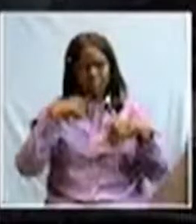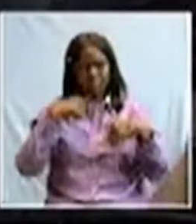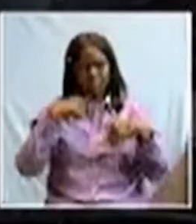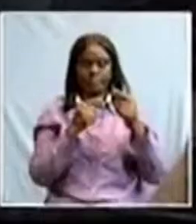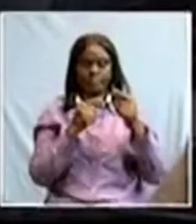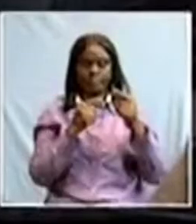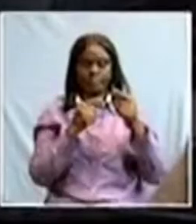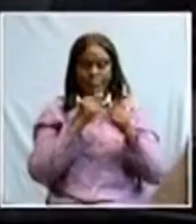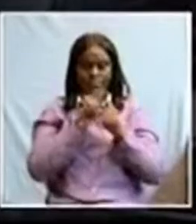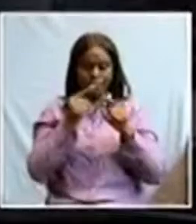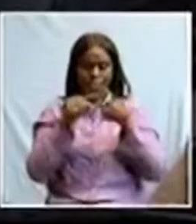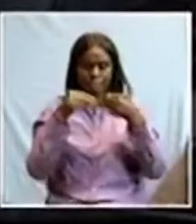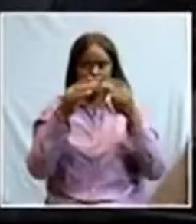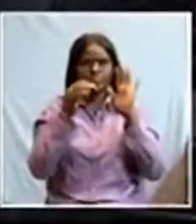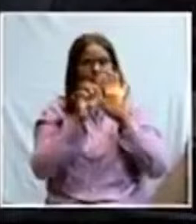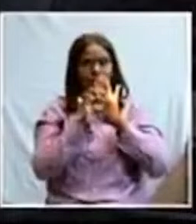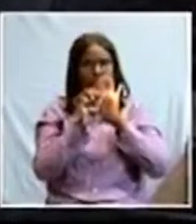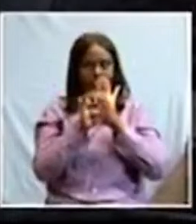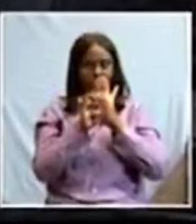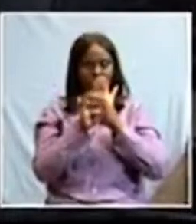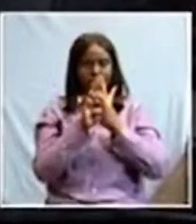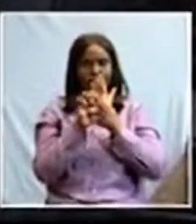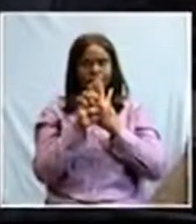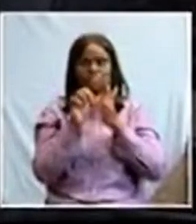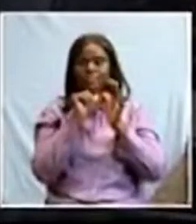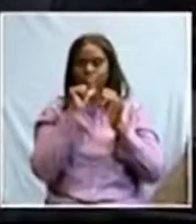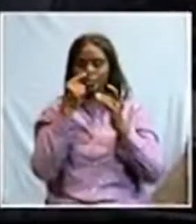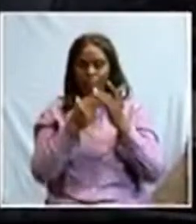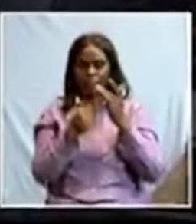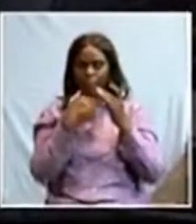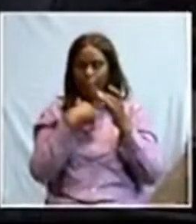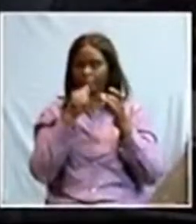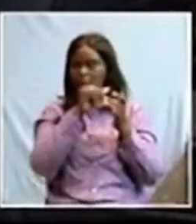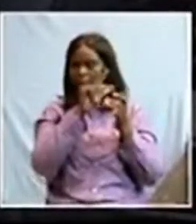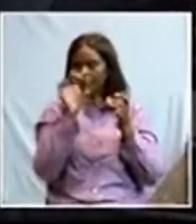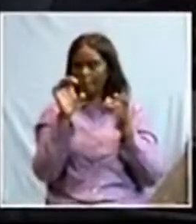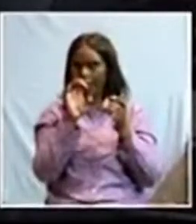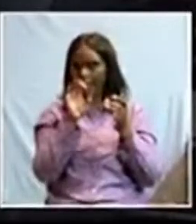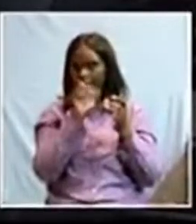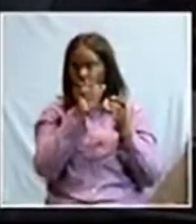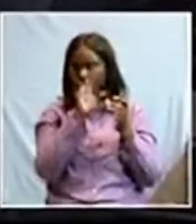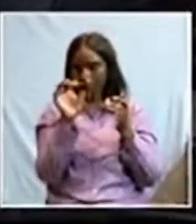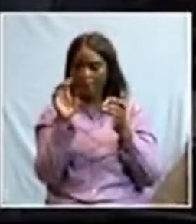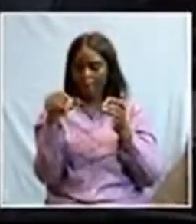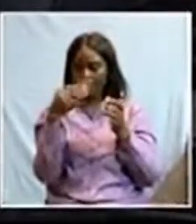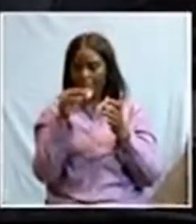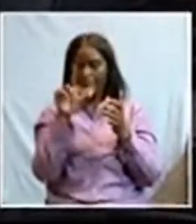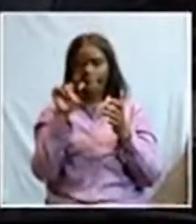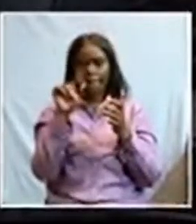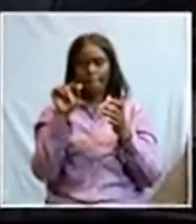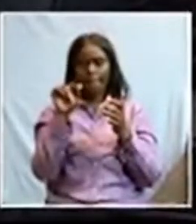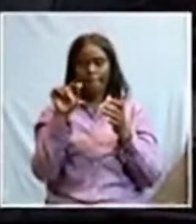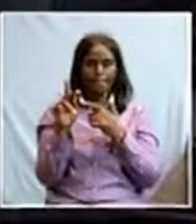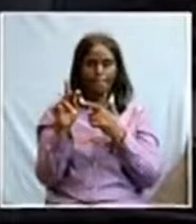I'm just giving an example. Instead of 100, you give a 20 kwacha.